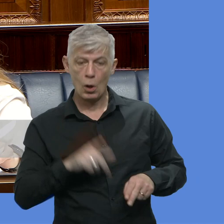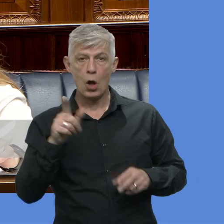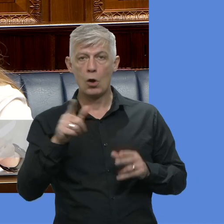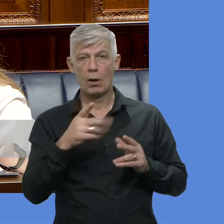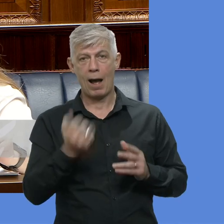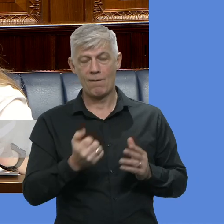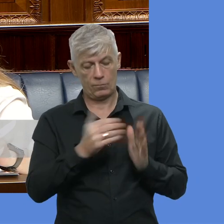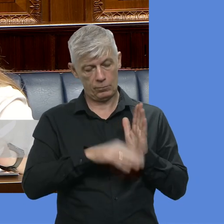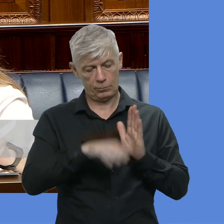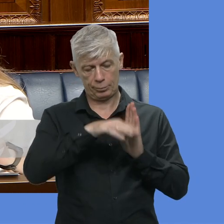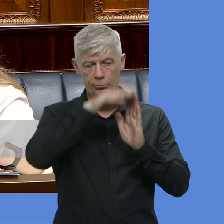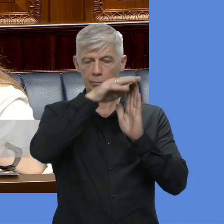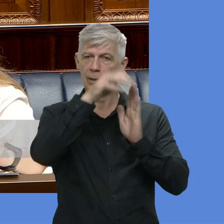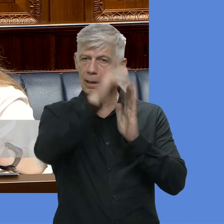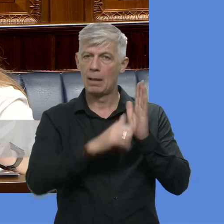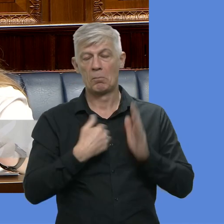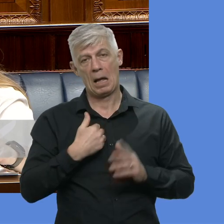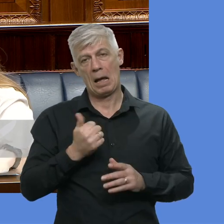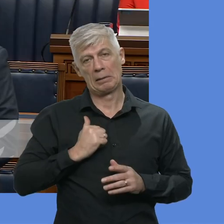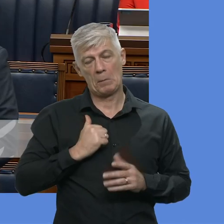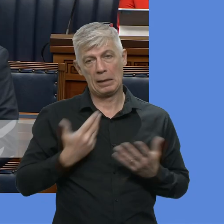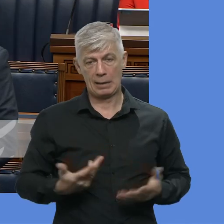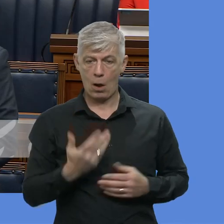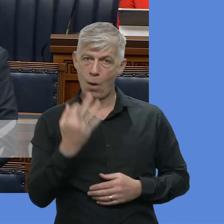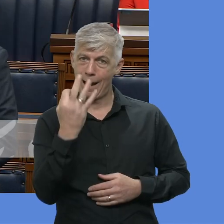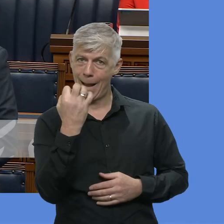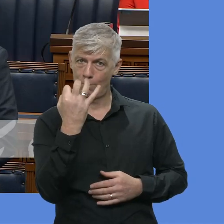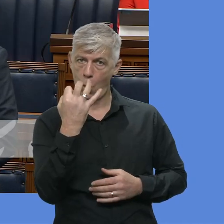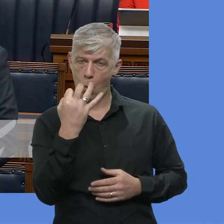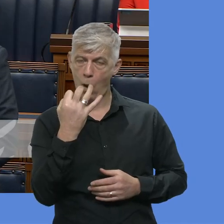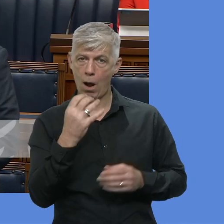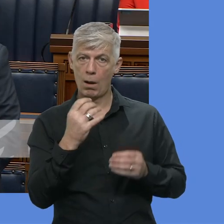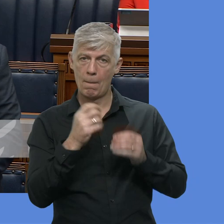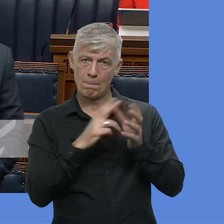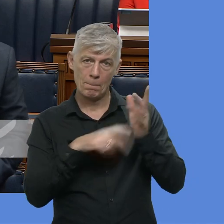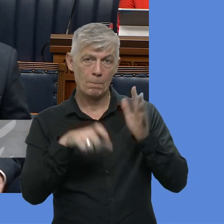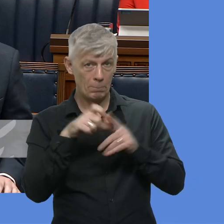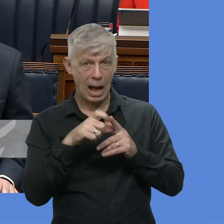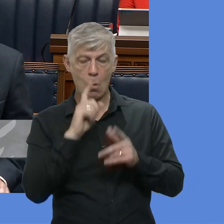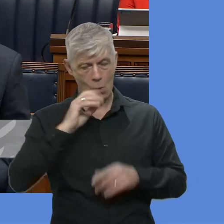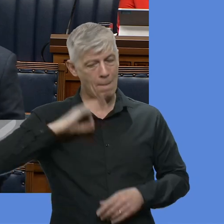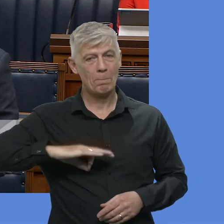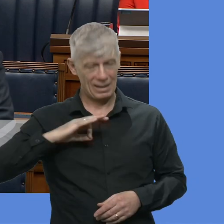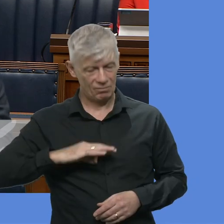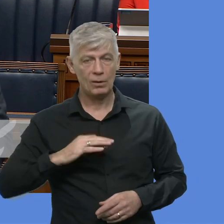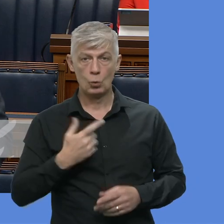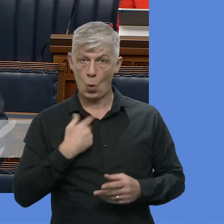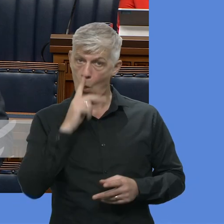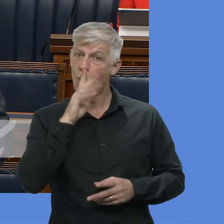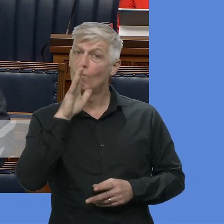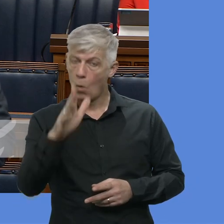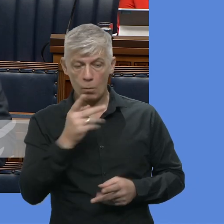I expect a further 8 bands will now benefit from the decision that I have made, and I look forward to visiting some of those who have